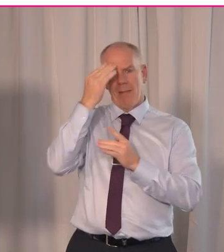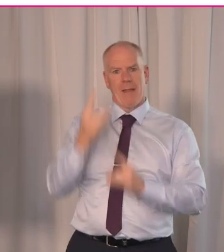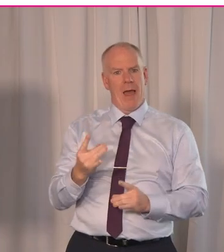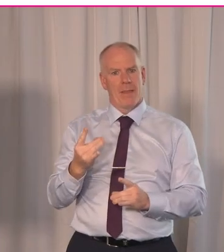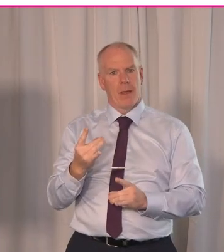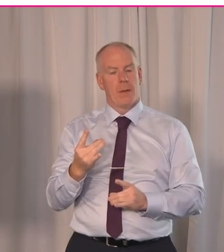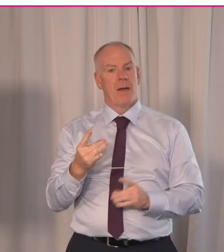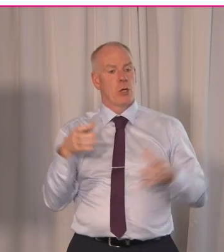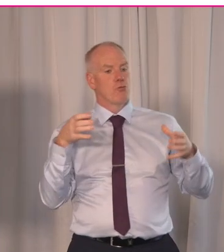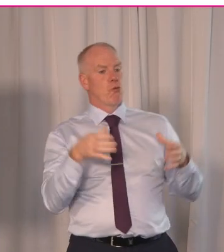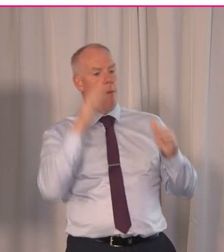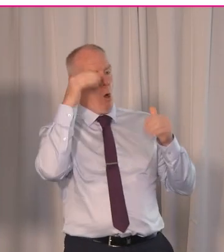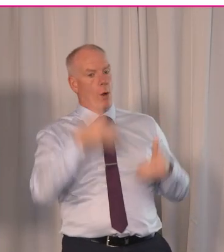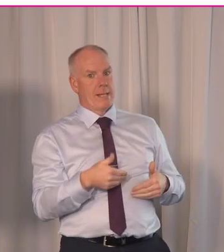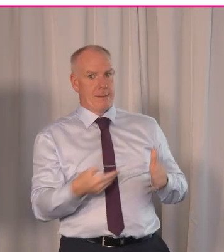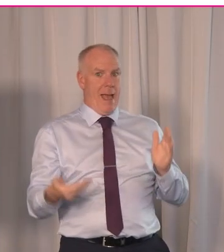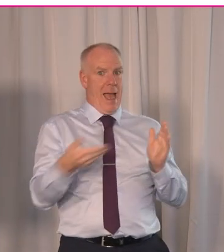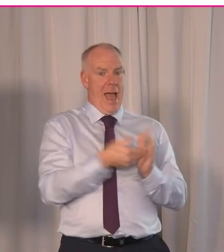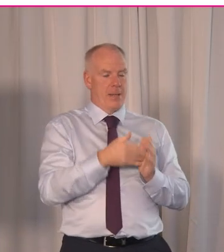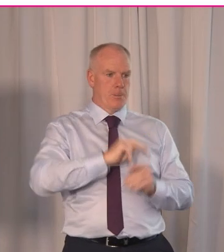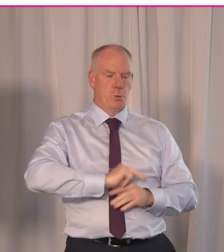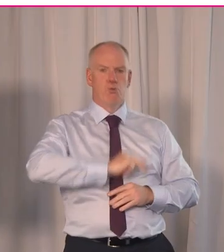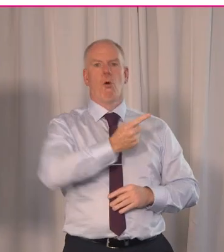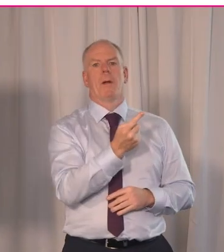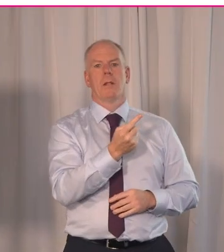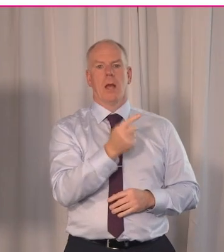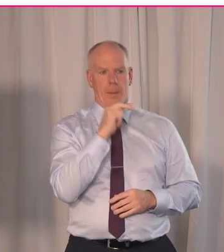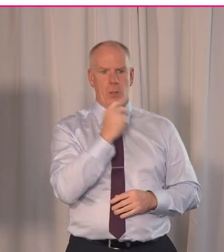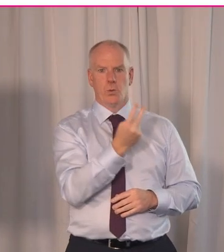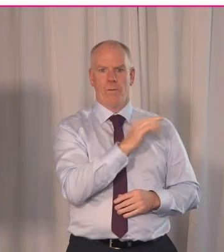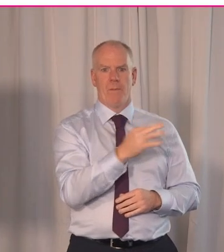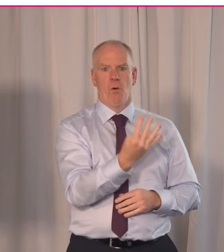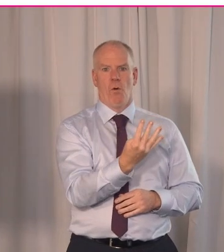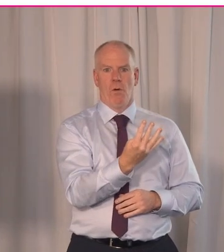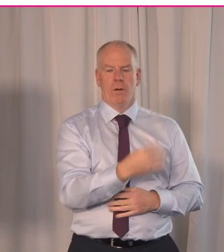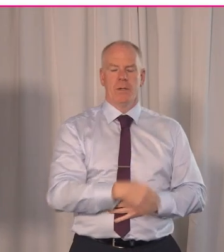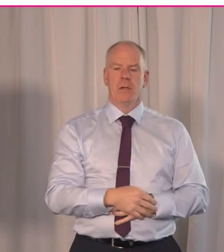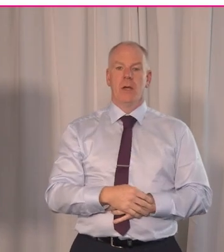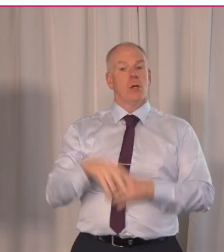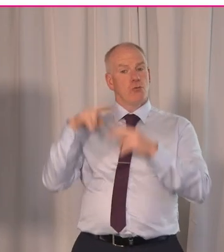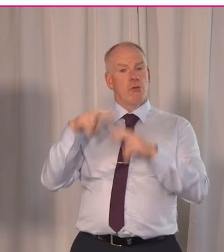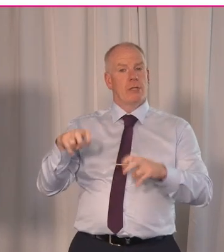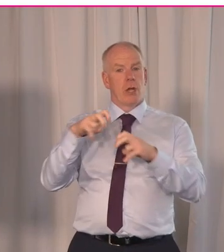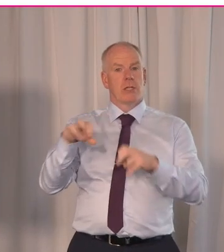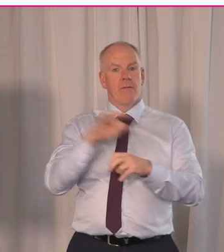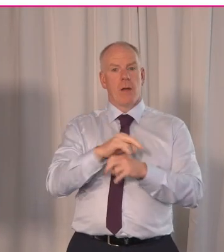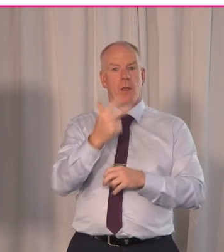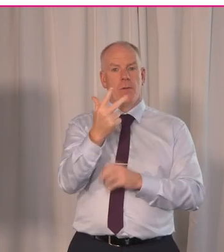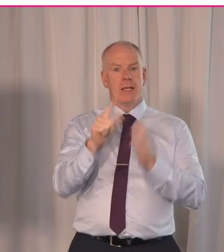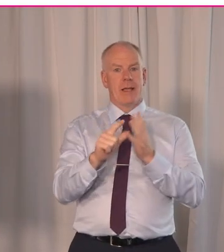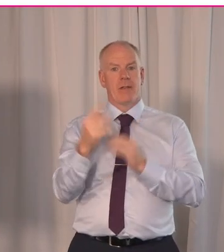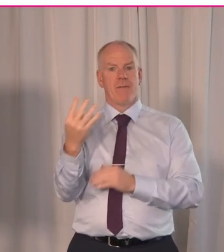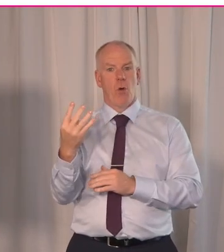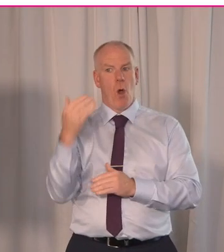when autism is a factor, this is more than double. So there was a study in 2014 of 374